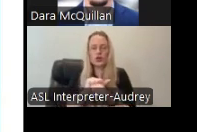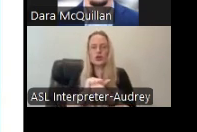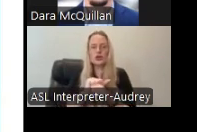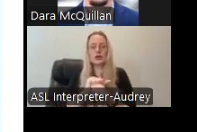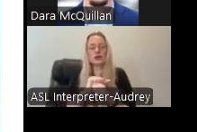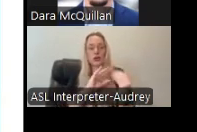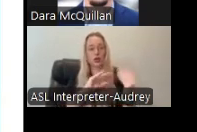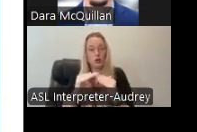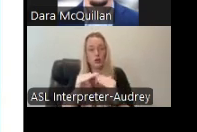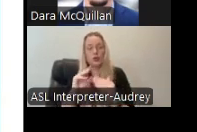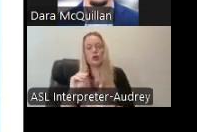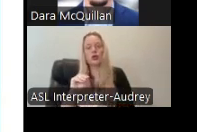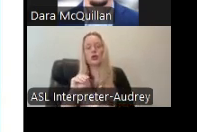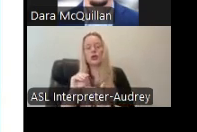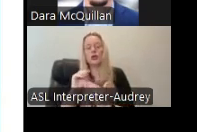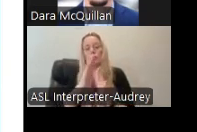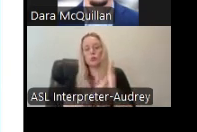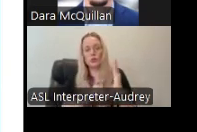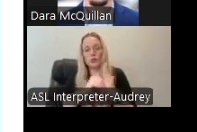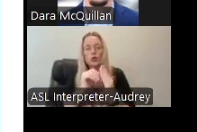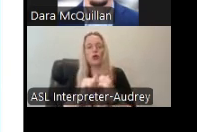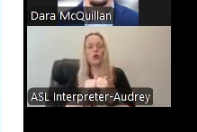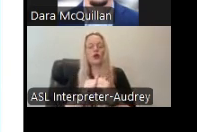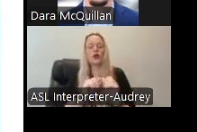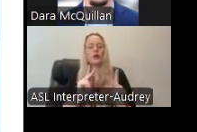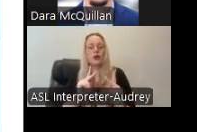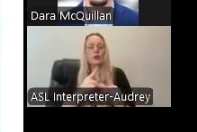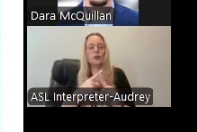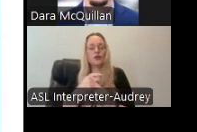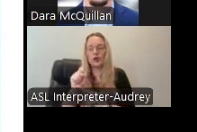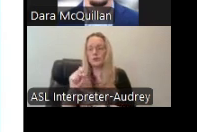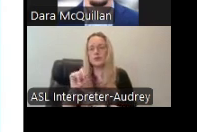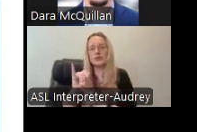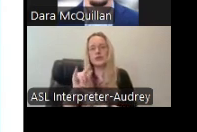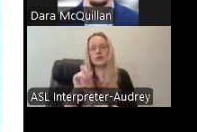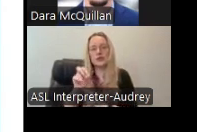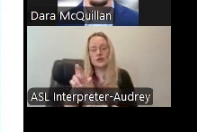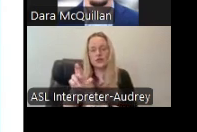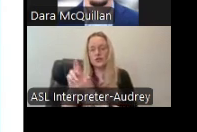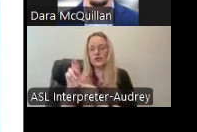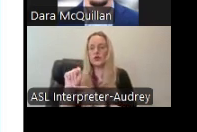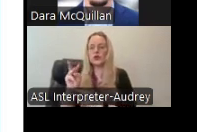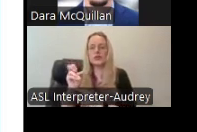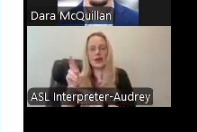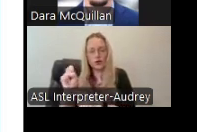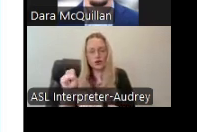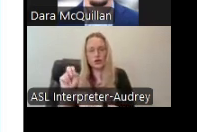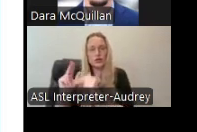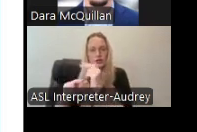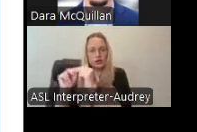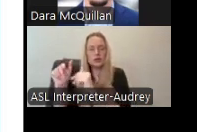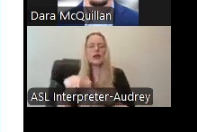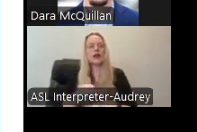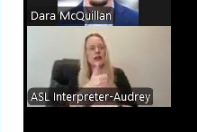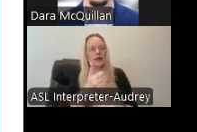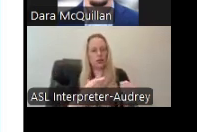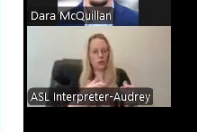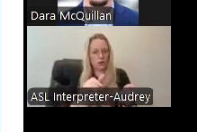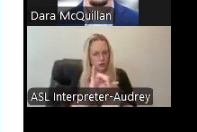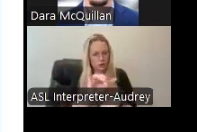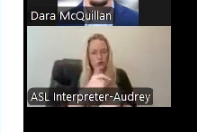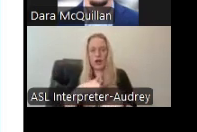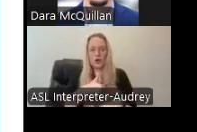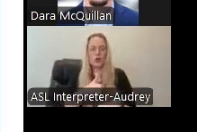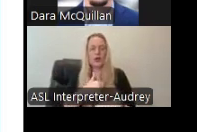with residents from Silver Towers and I believe another property, and we